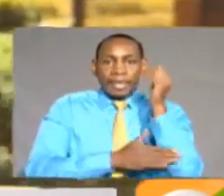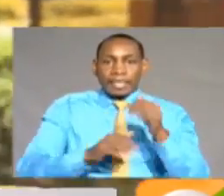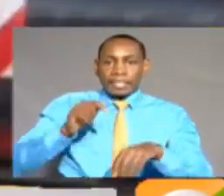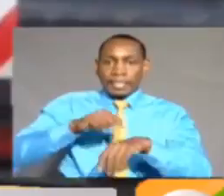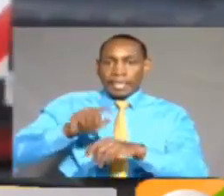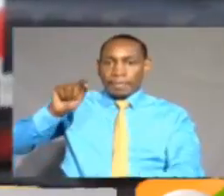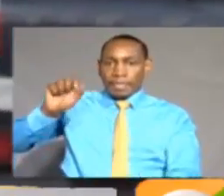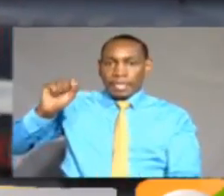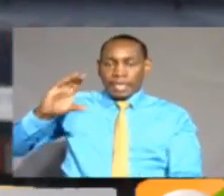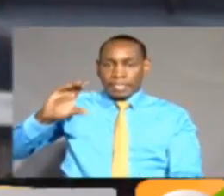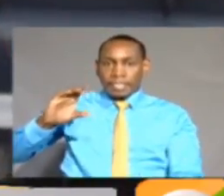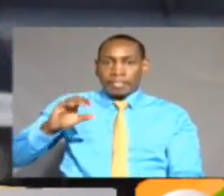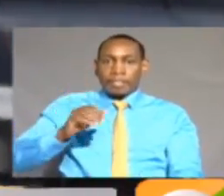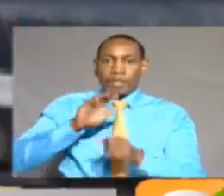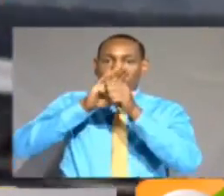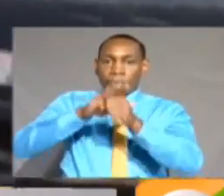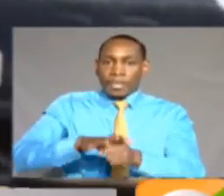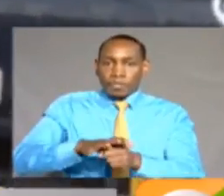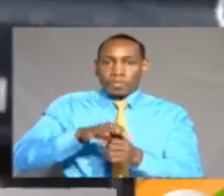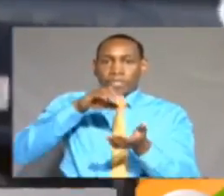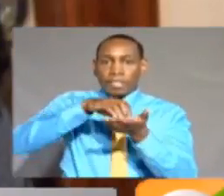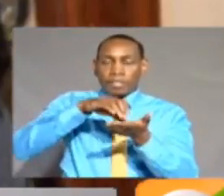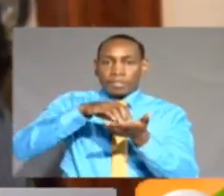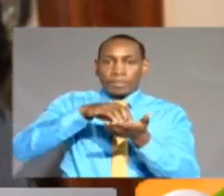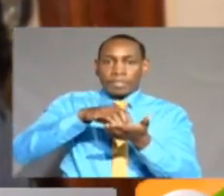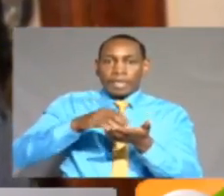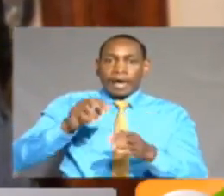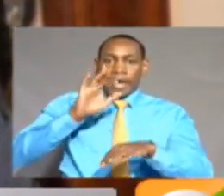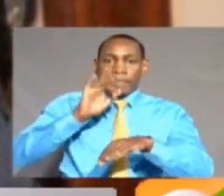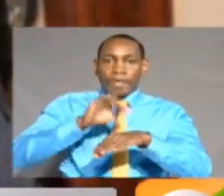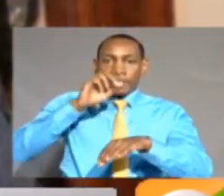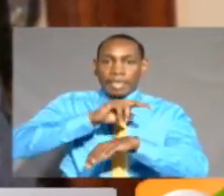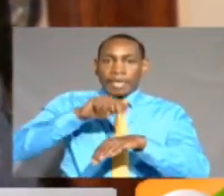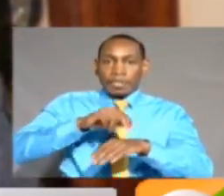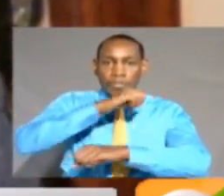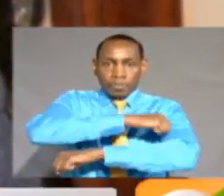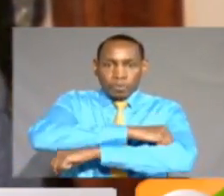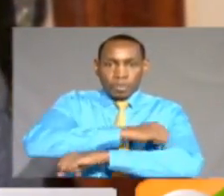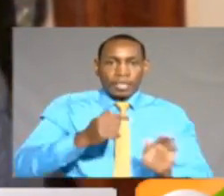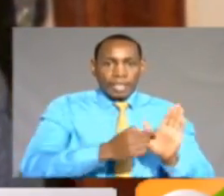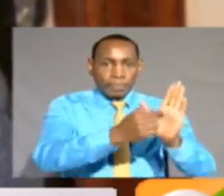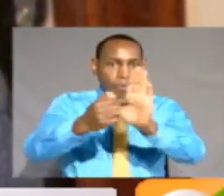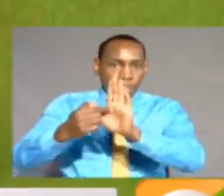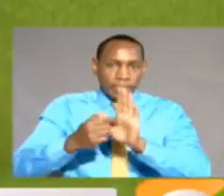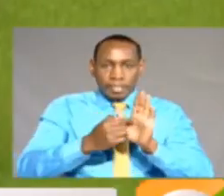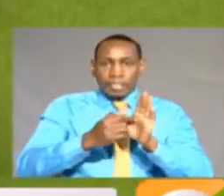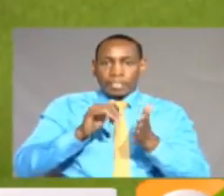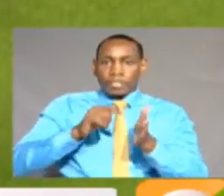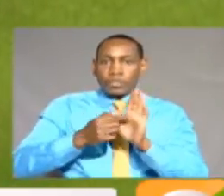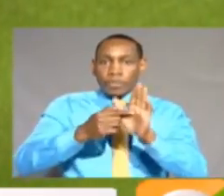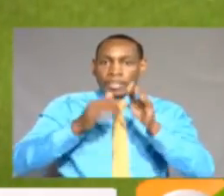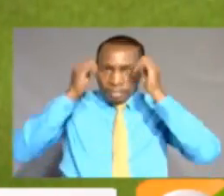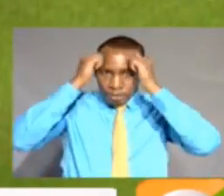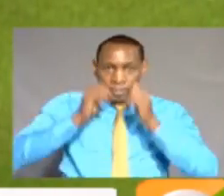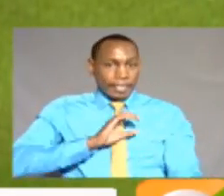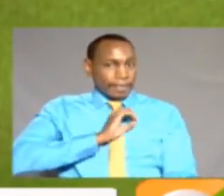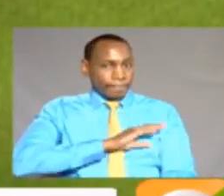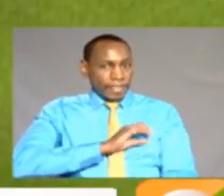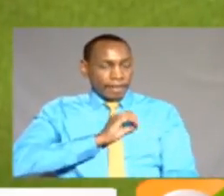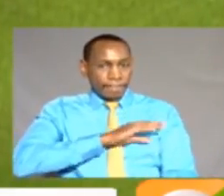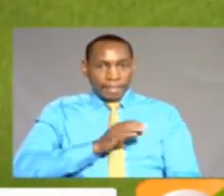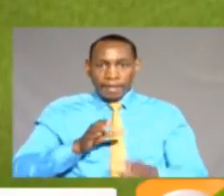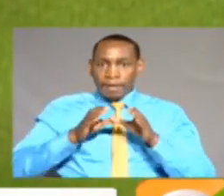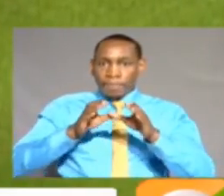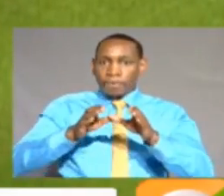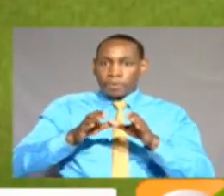TSC over the bullying saga put the prestigious national school under the spotlight, revealing that students were living in fear, forced